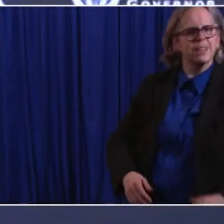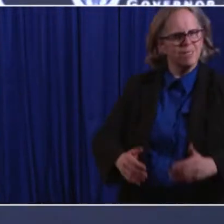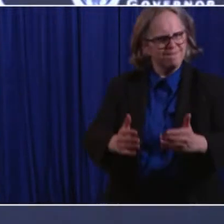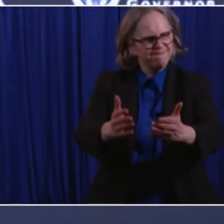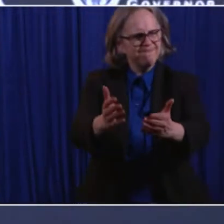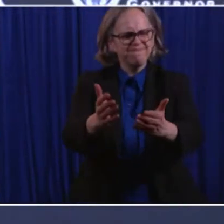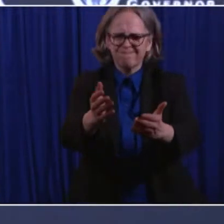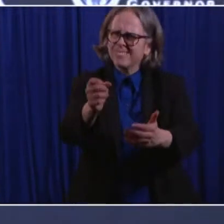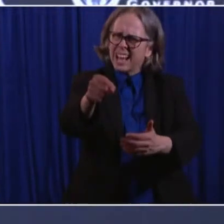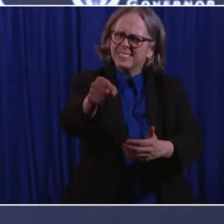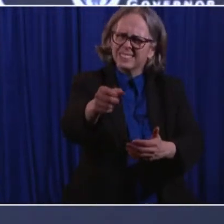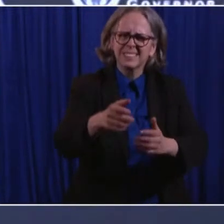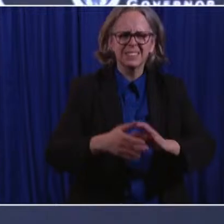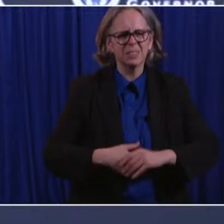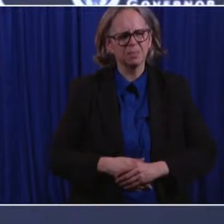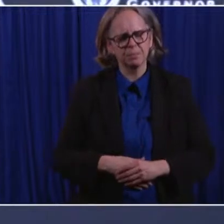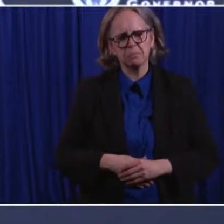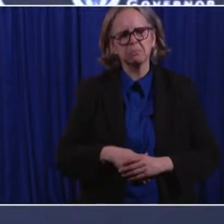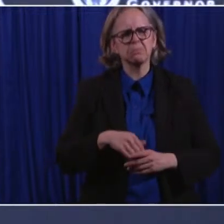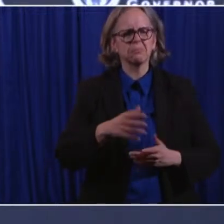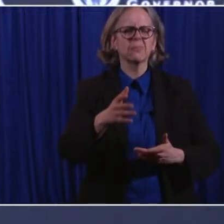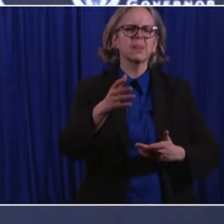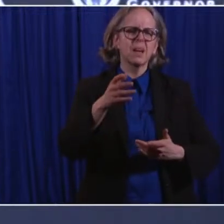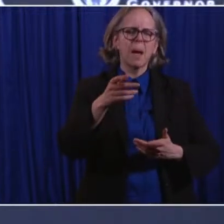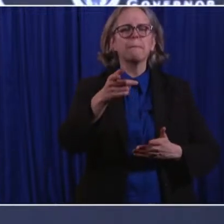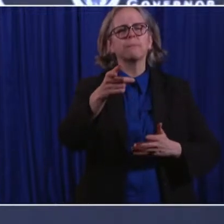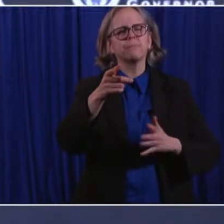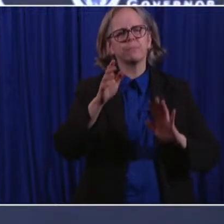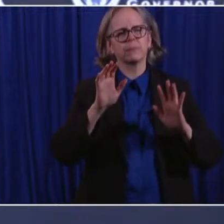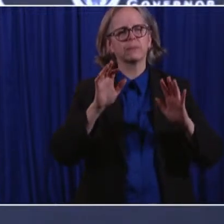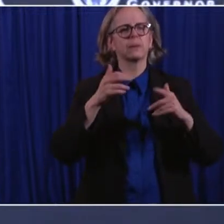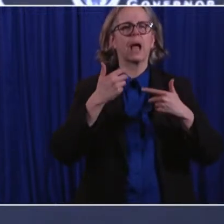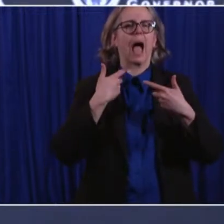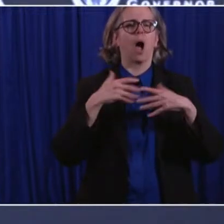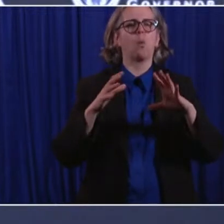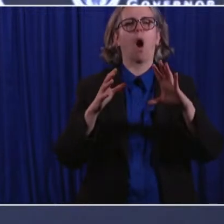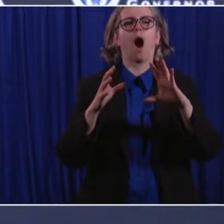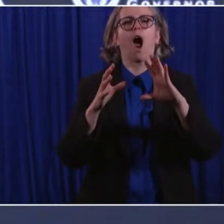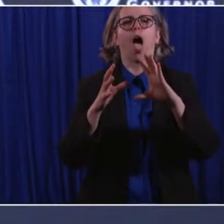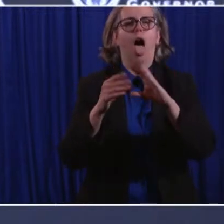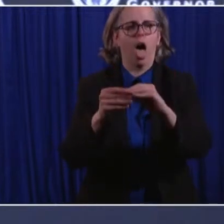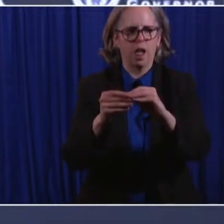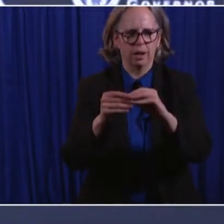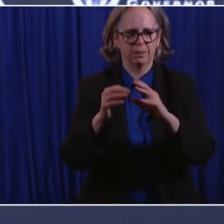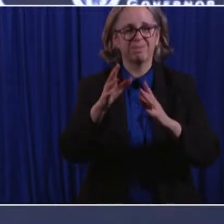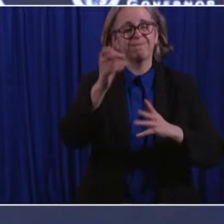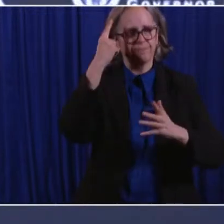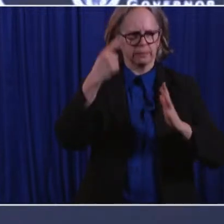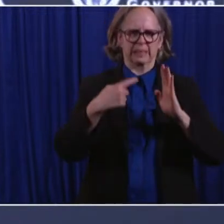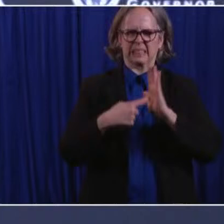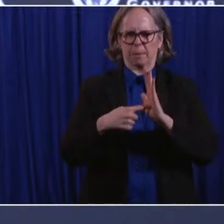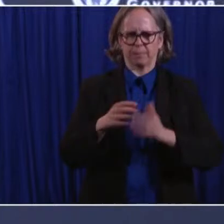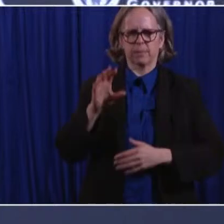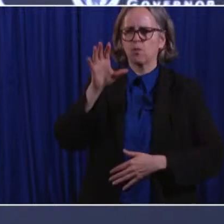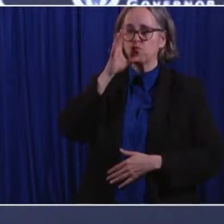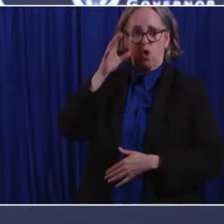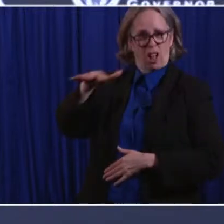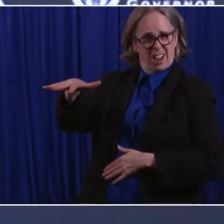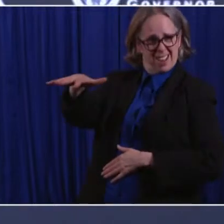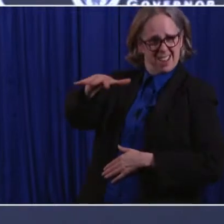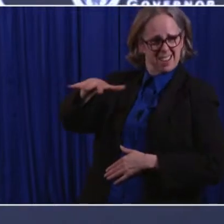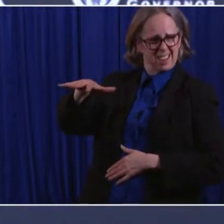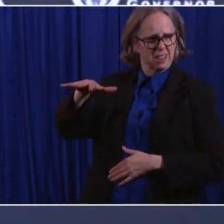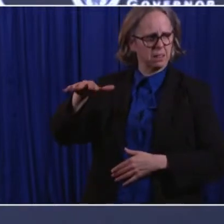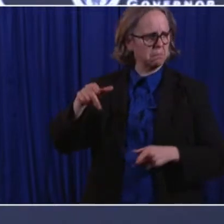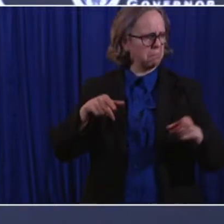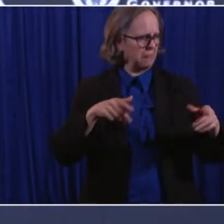a difference in rural communities, although that's not universal. If you